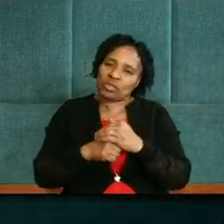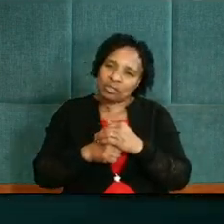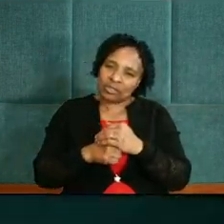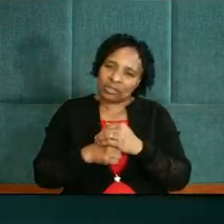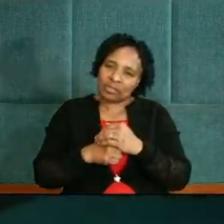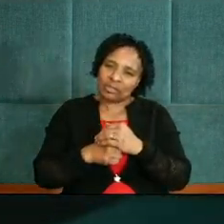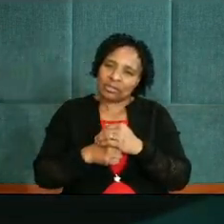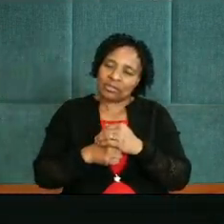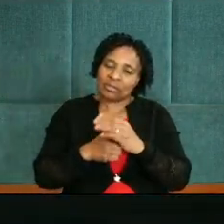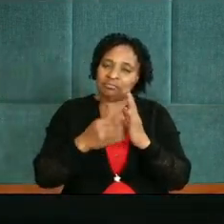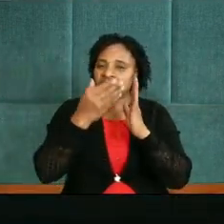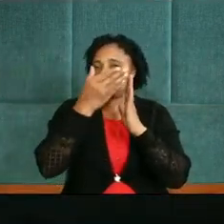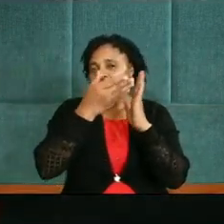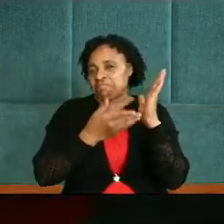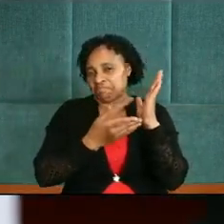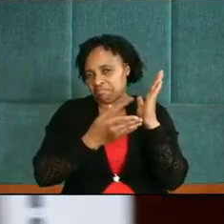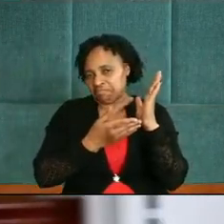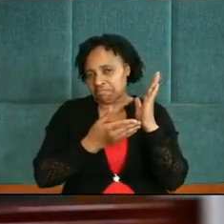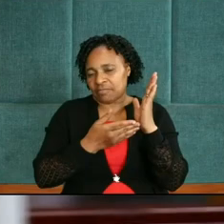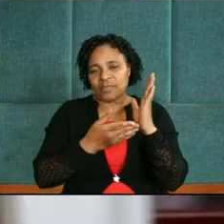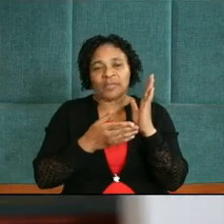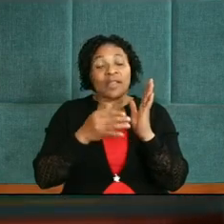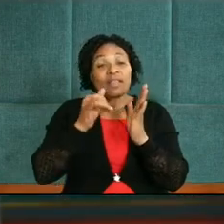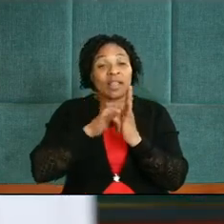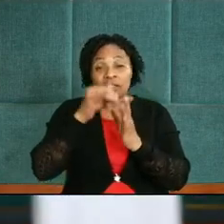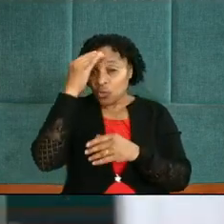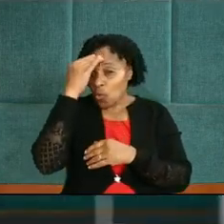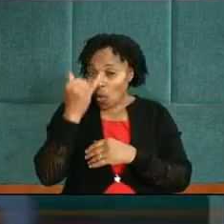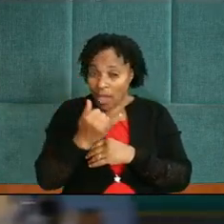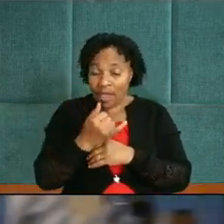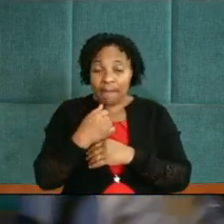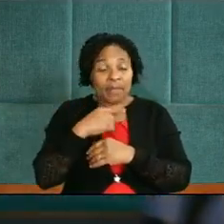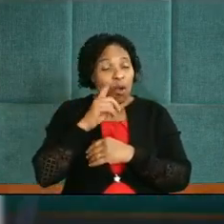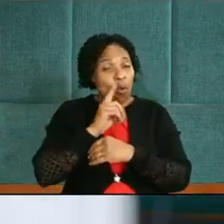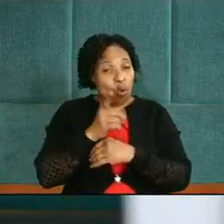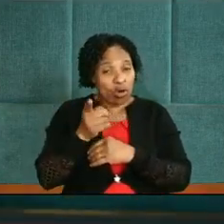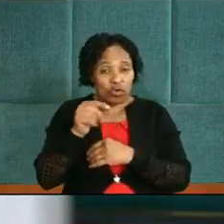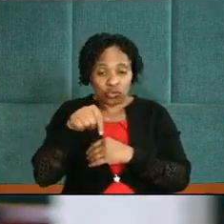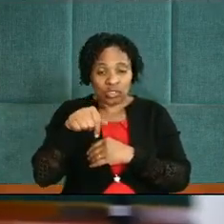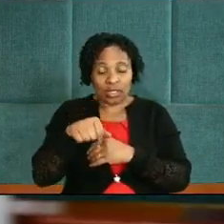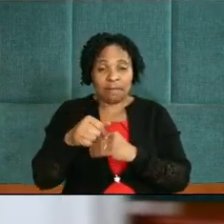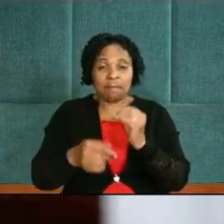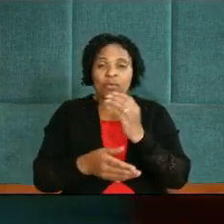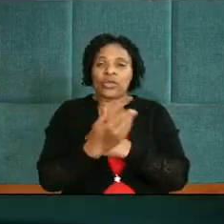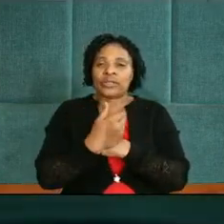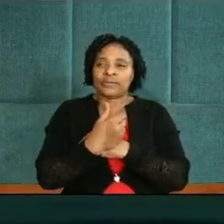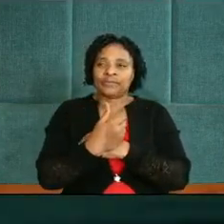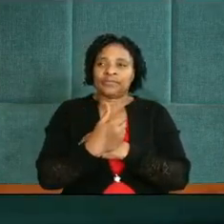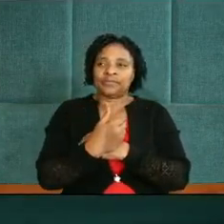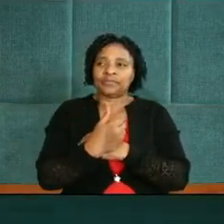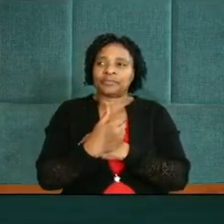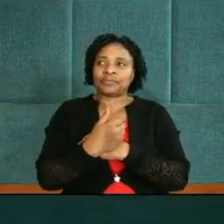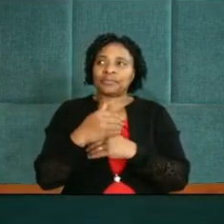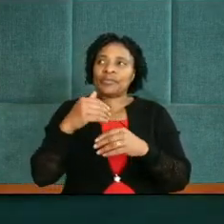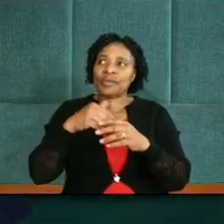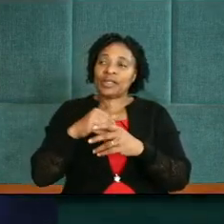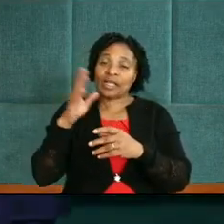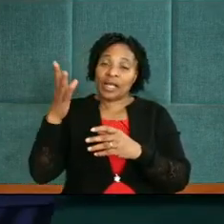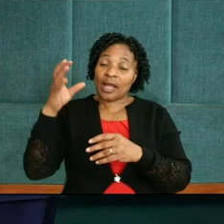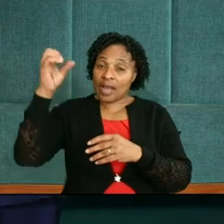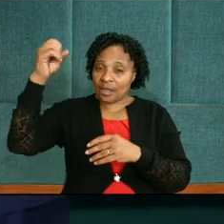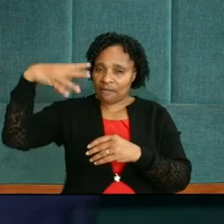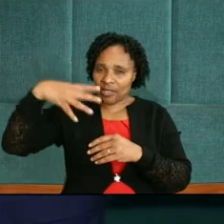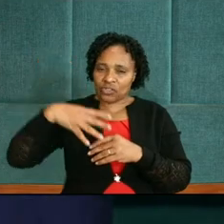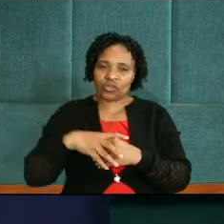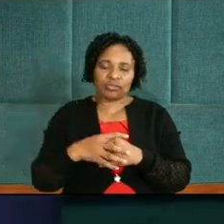That'll be too sad. So that's why I dropped the warning for you this morning. In Revelation, there's a little set over there, last book